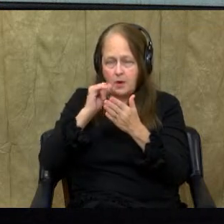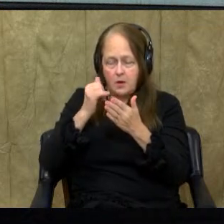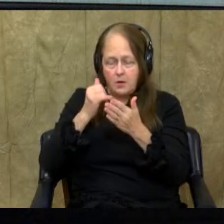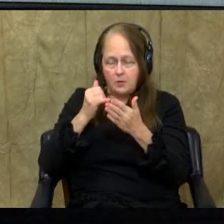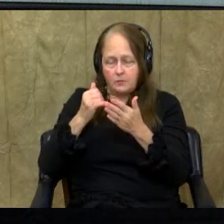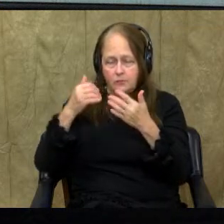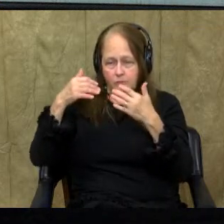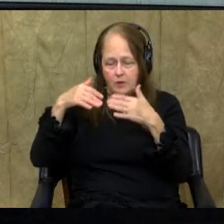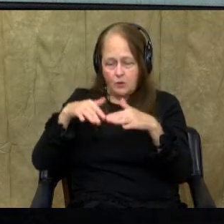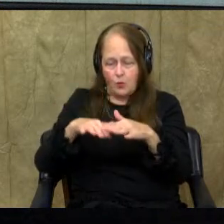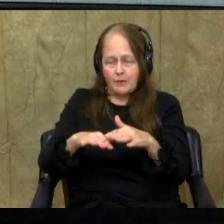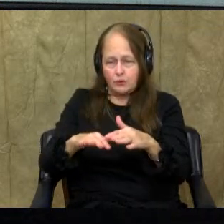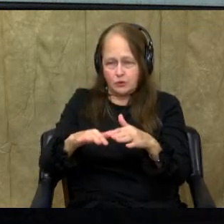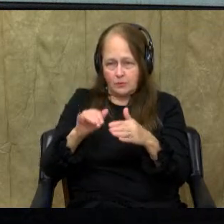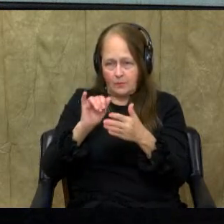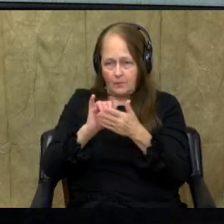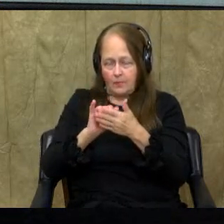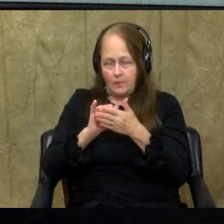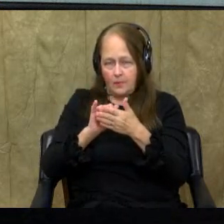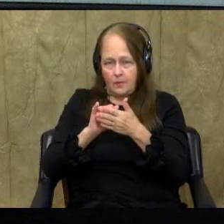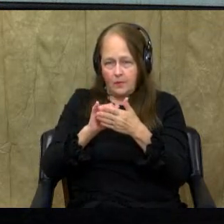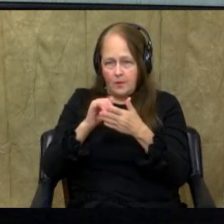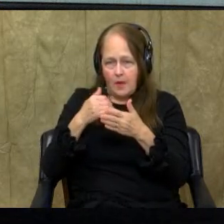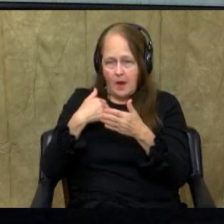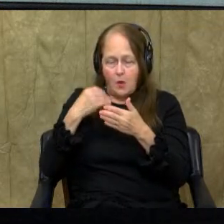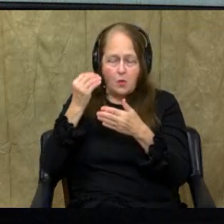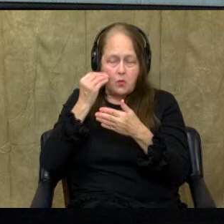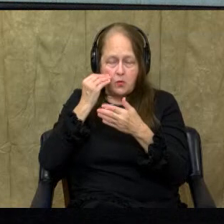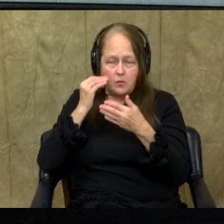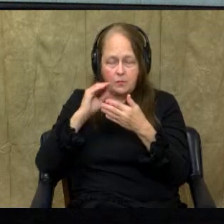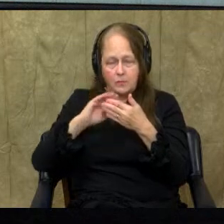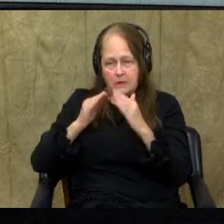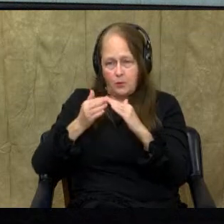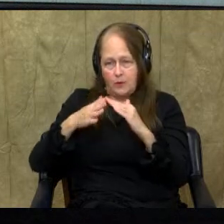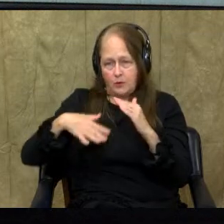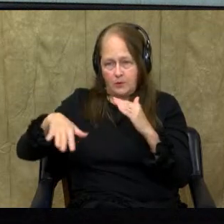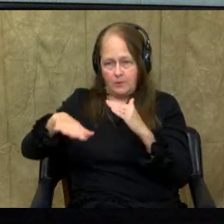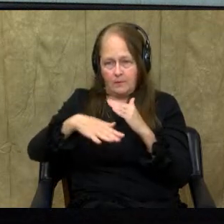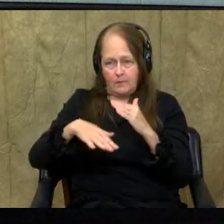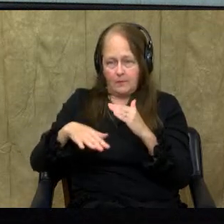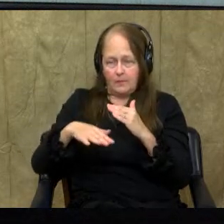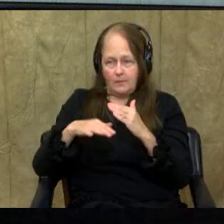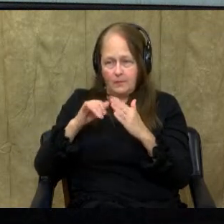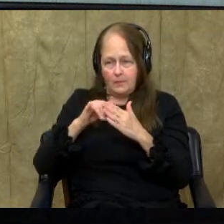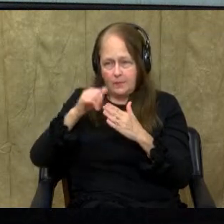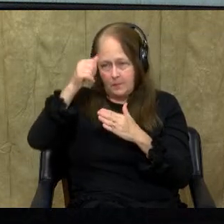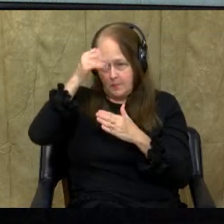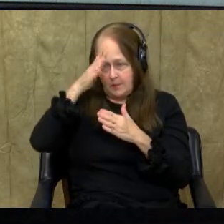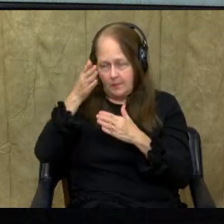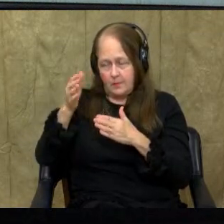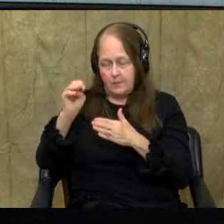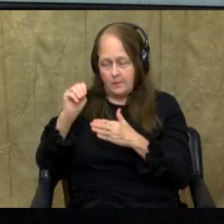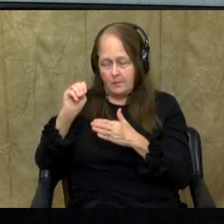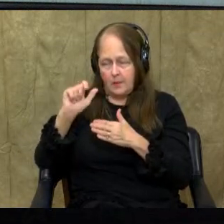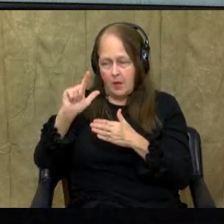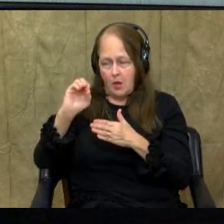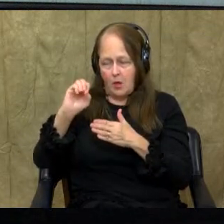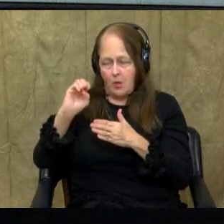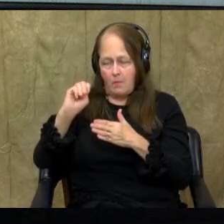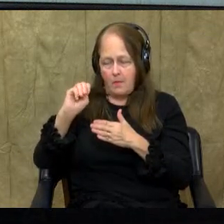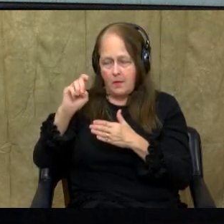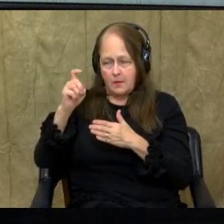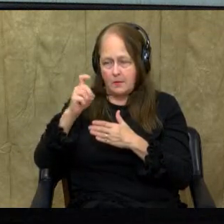Now, in 1963, Dr. Martin Luther King had led a civil rights march in Birmingham. Now, he was arrested